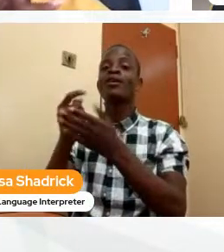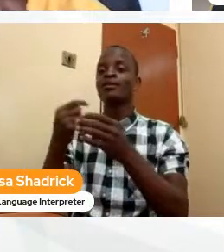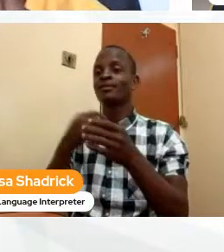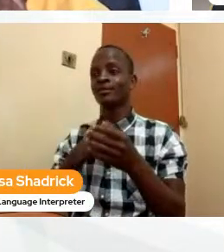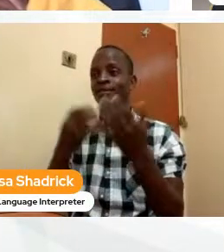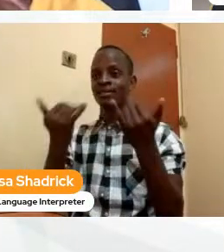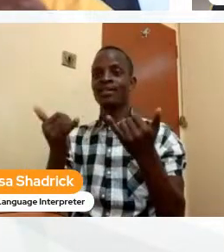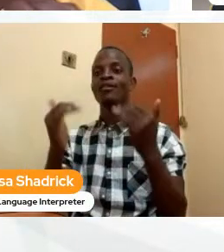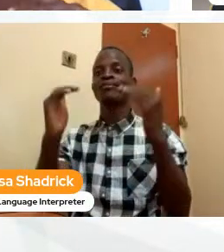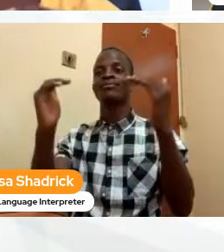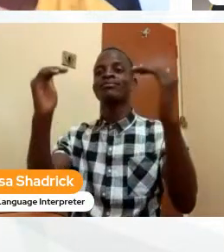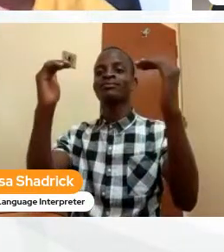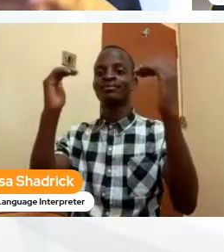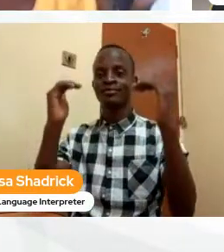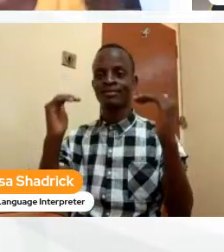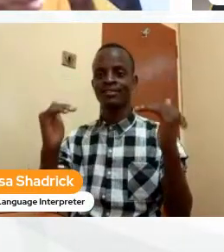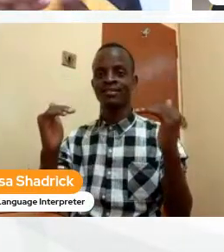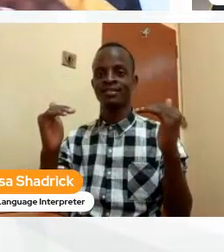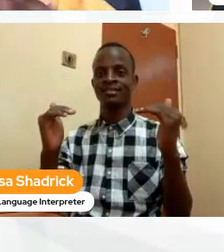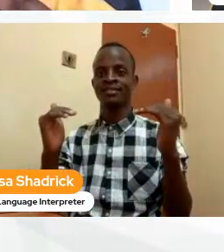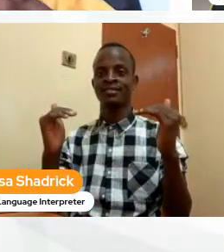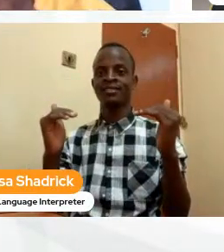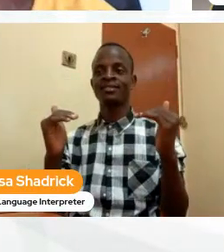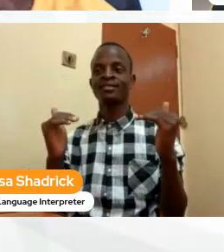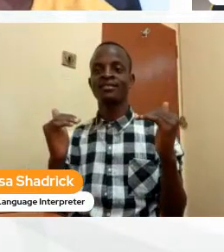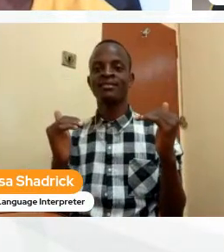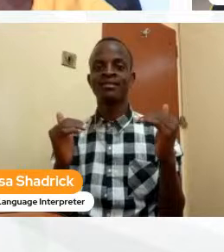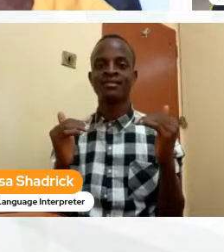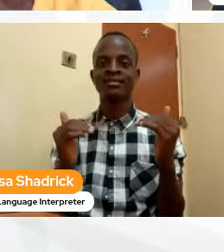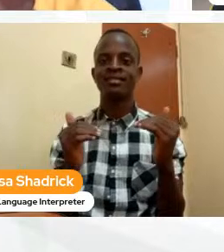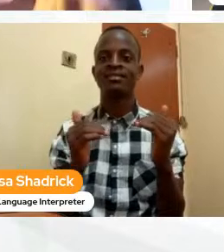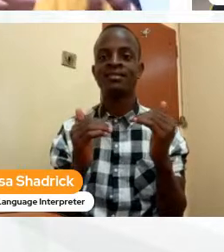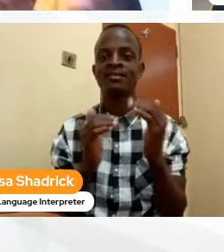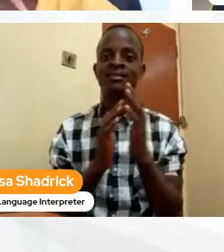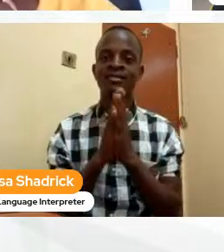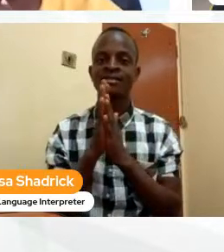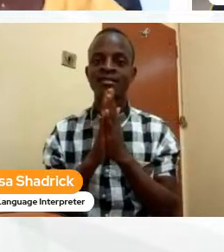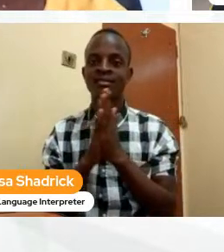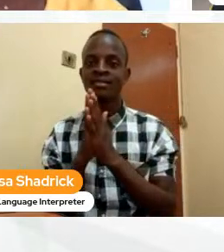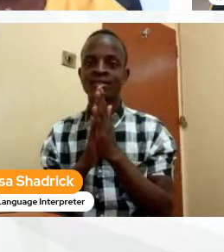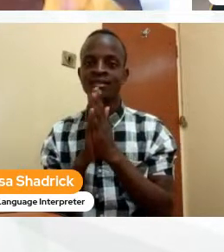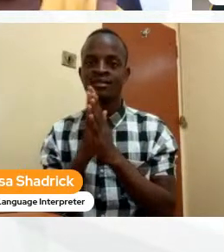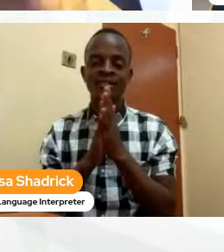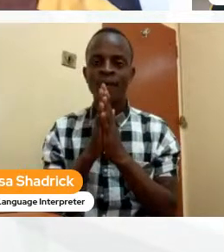move on and go and talk to our partners. So to our